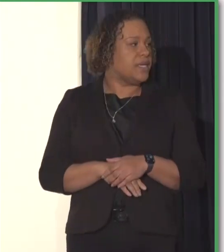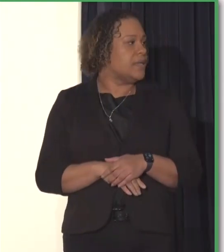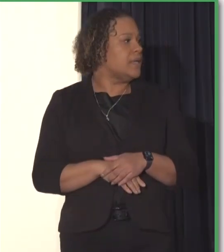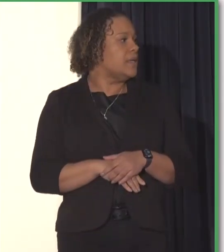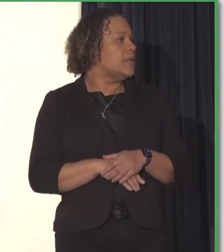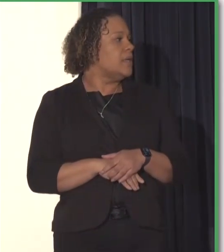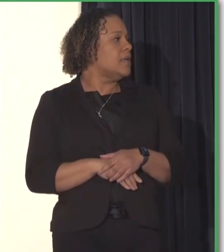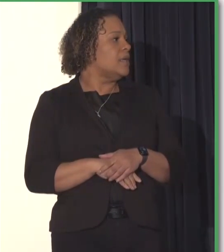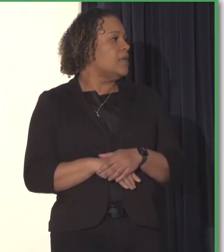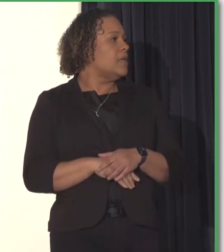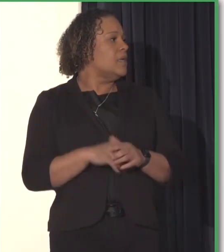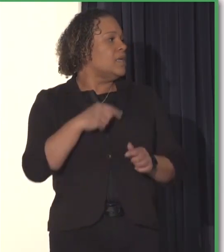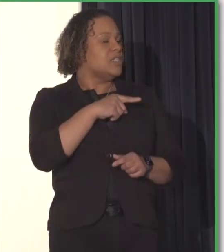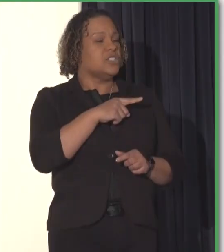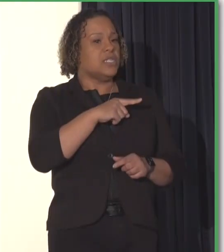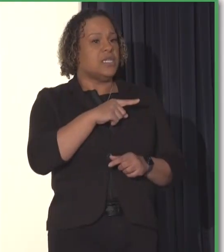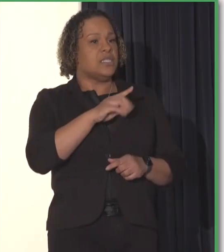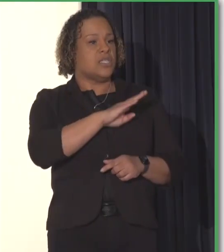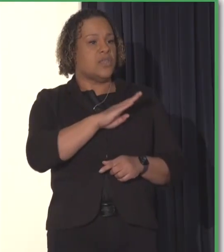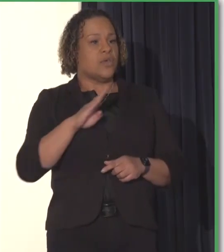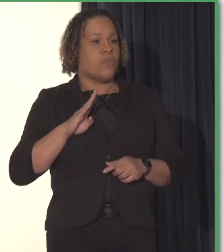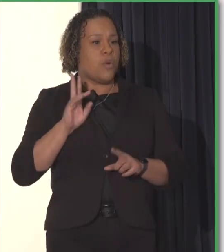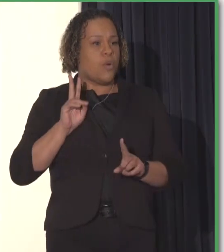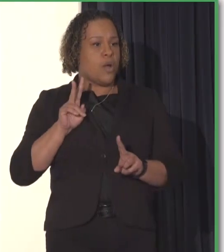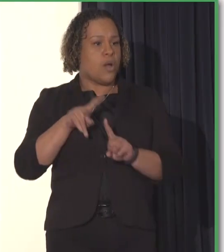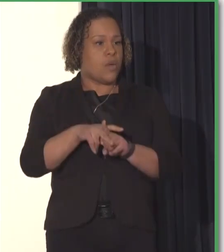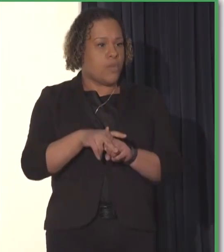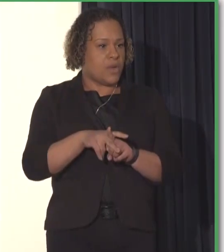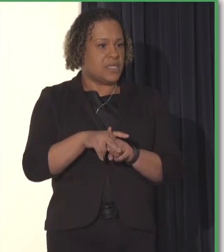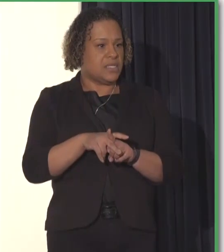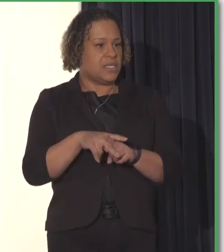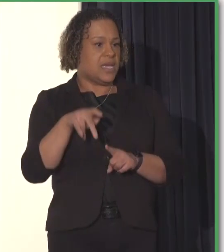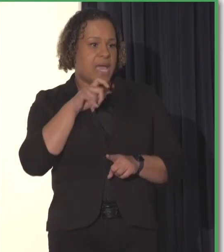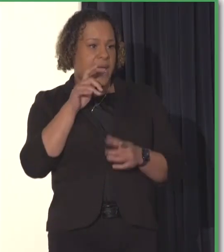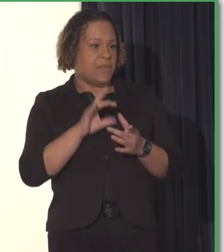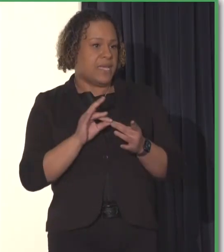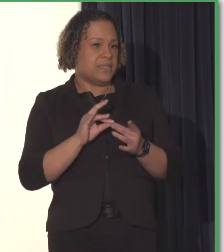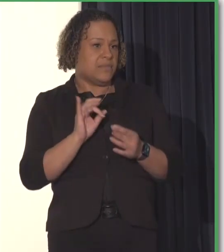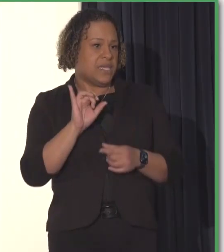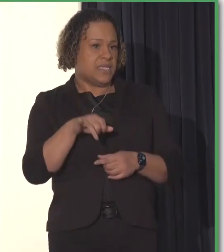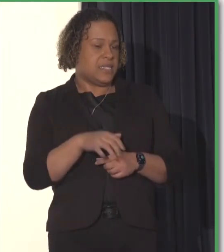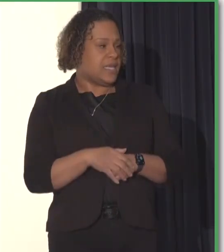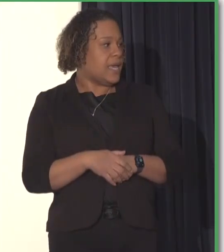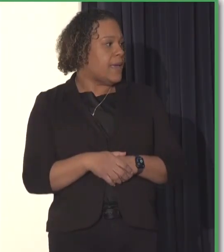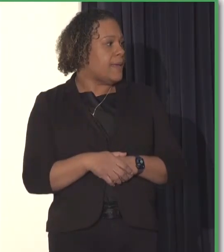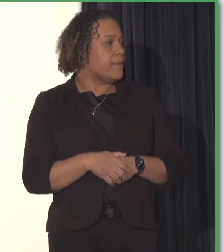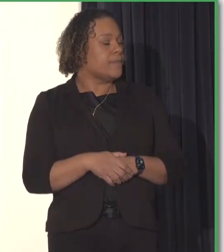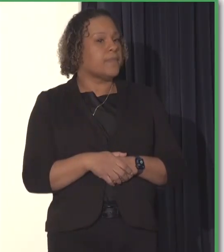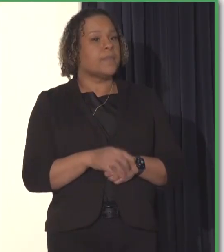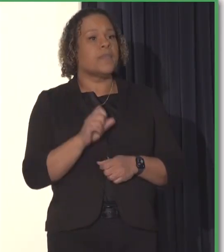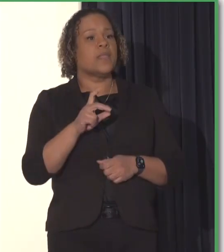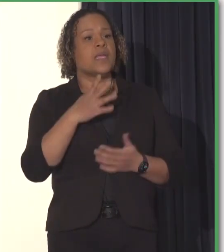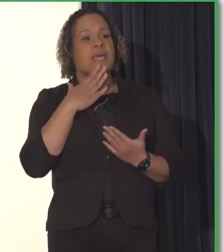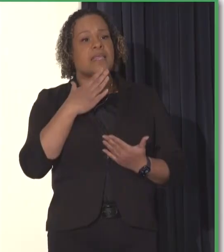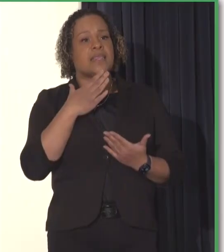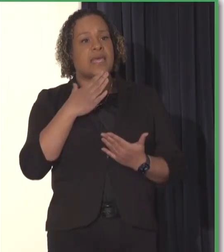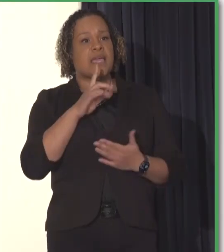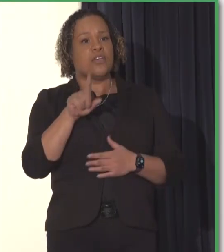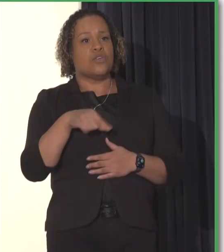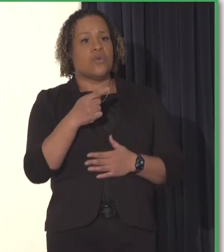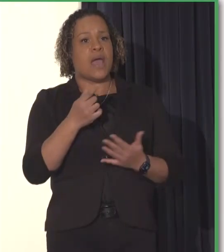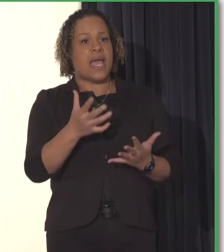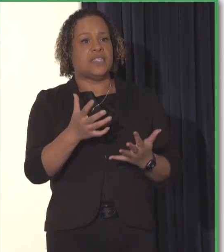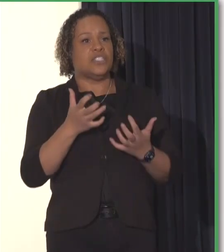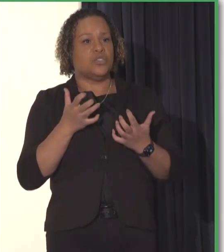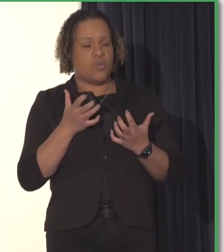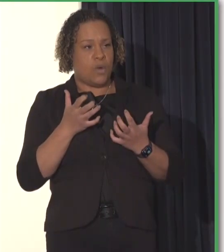the board appointee, though, clearly. Through the chair. Absolutely. Thank you, Mr. Chairman. I just want to